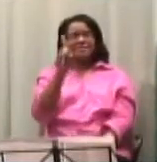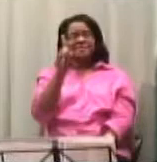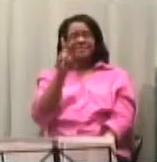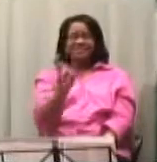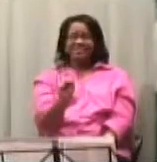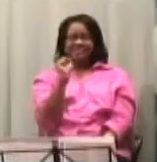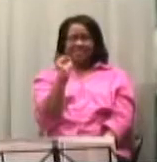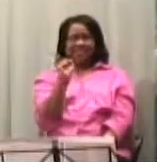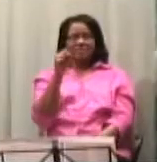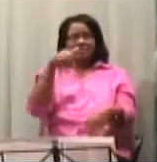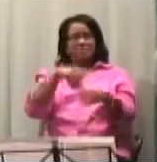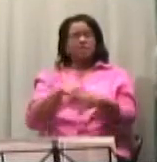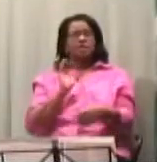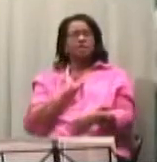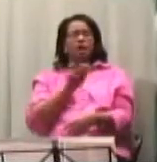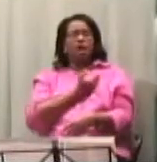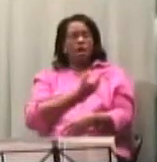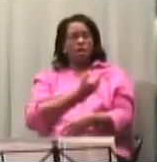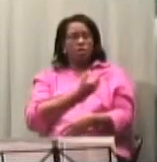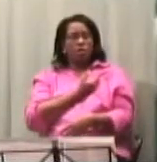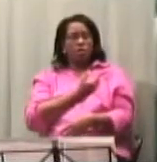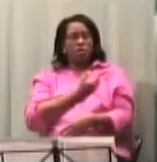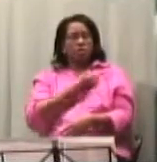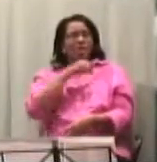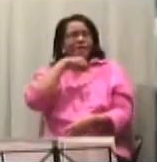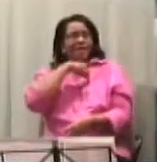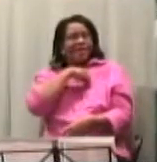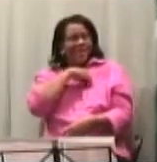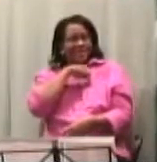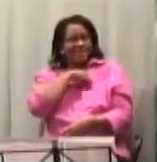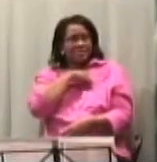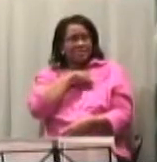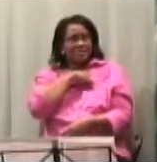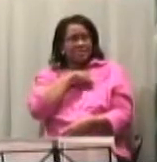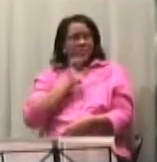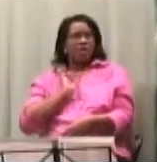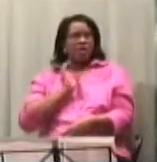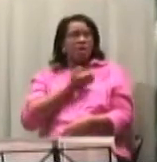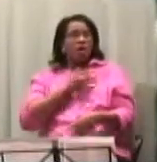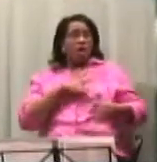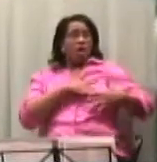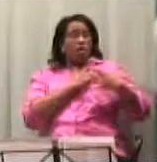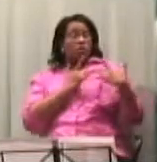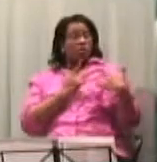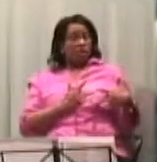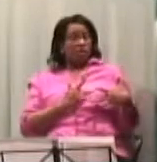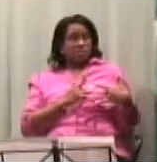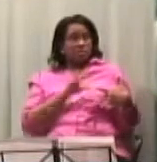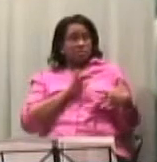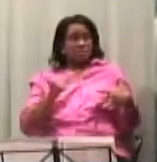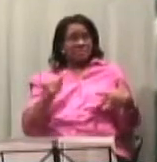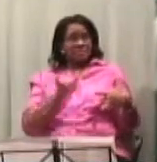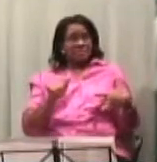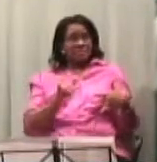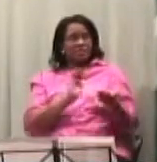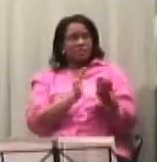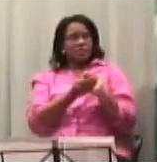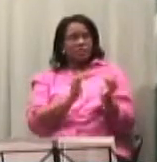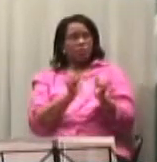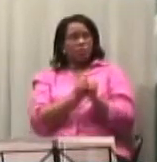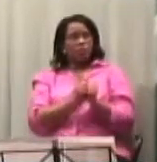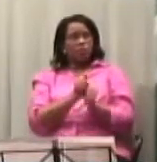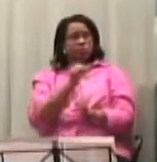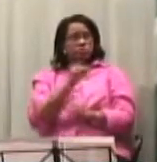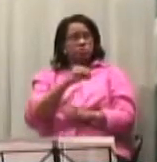can compare our life? And our Lord is very rarely this. We, of course, proclaim today the